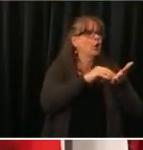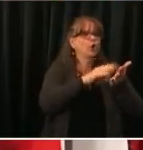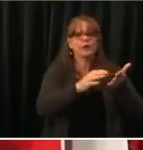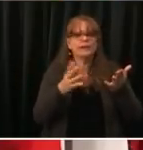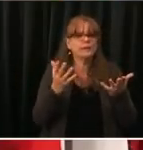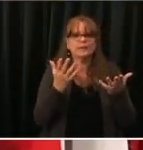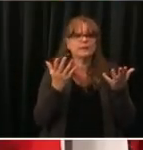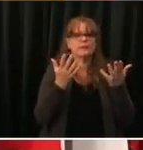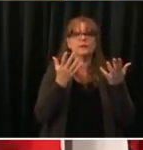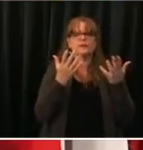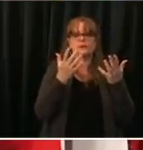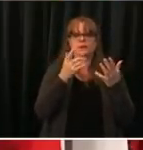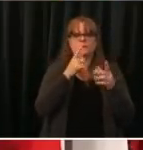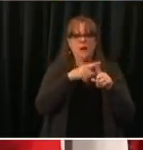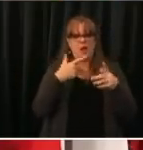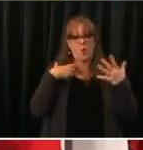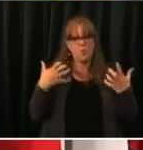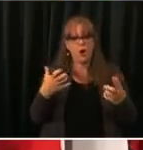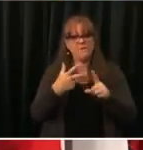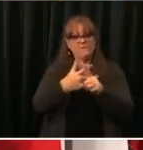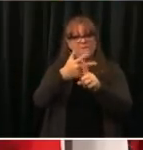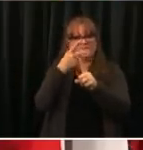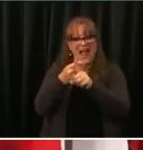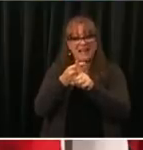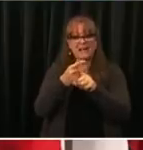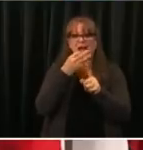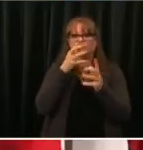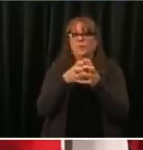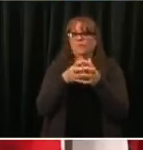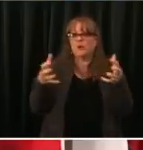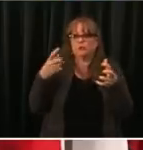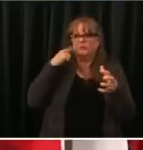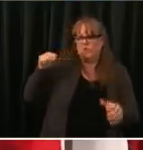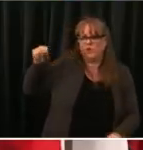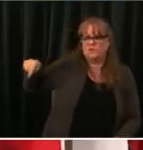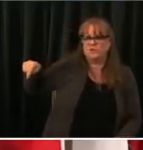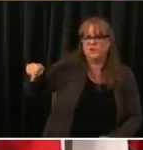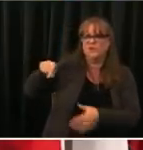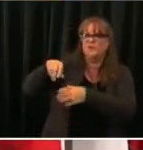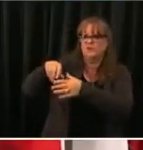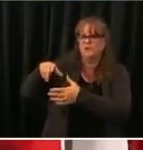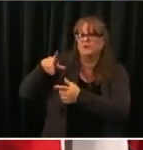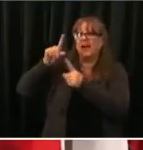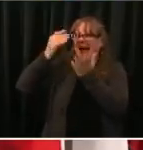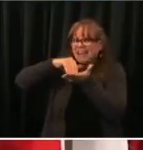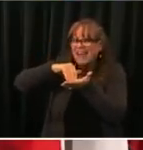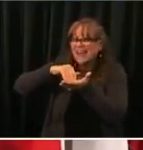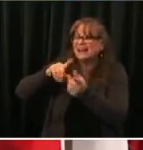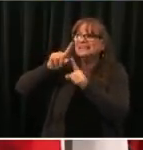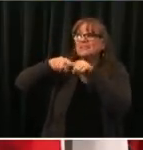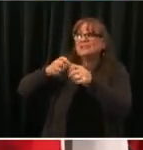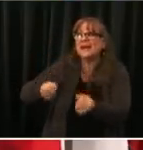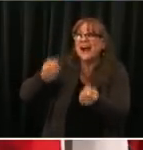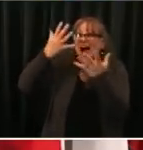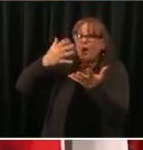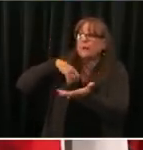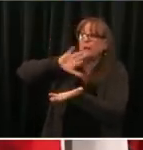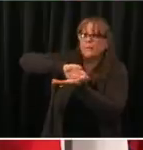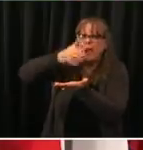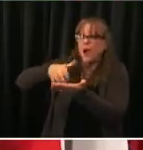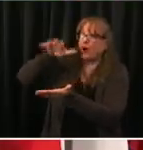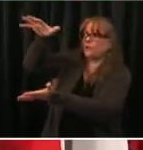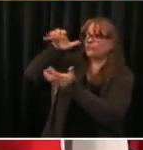everybody as quickly as possible, and that all depends on supply. And we know that many of our community college students themselves